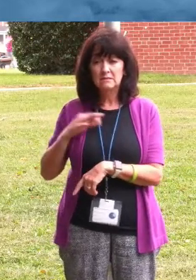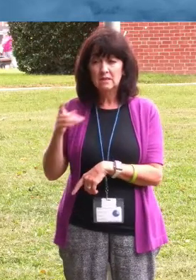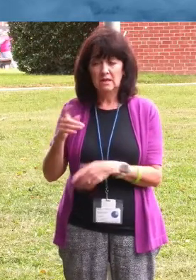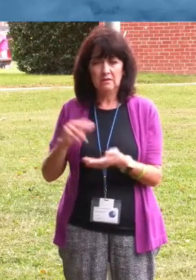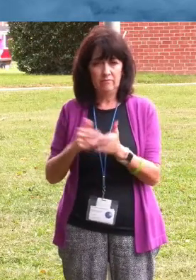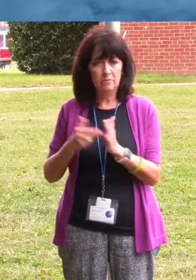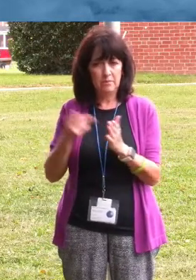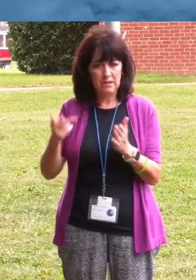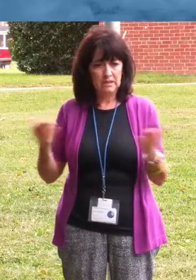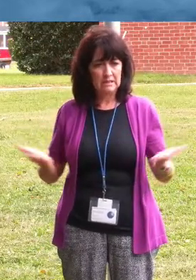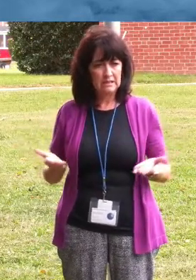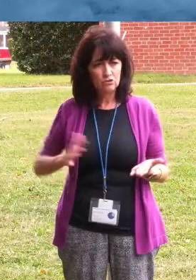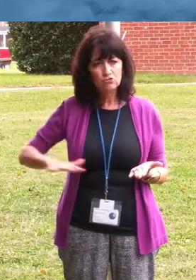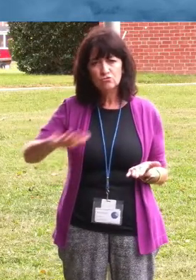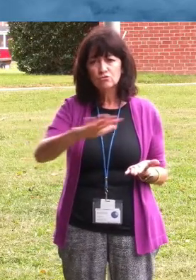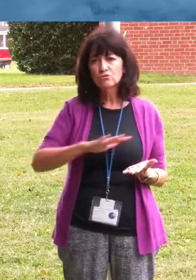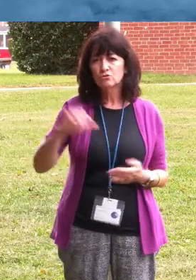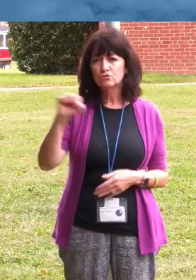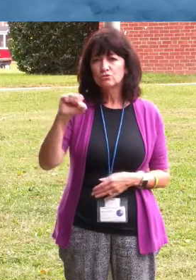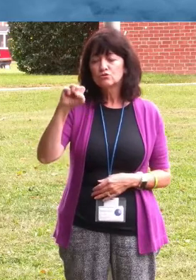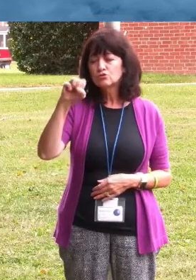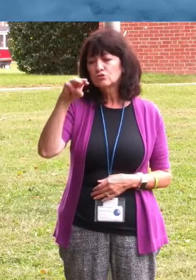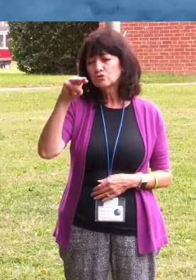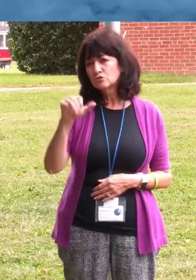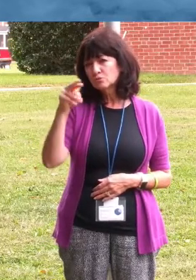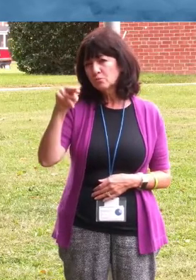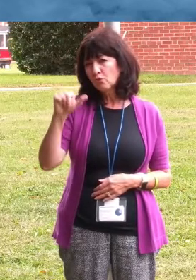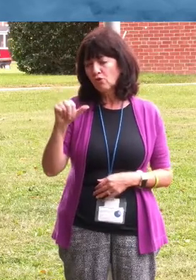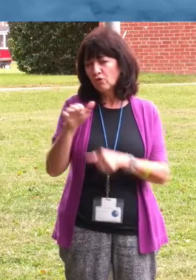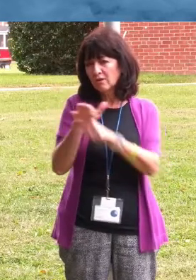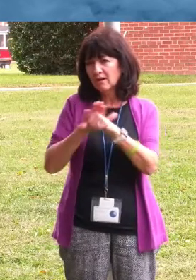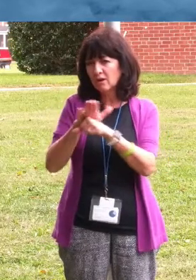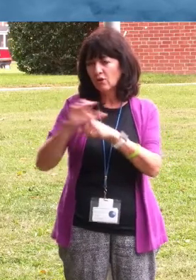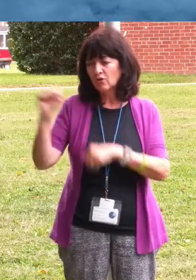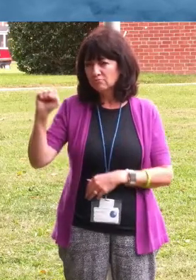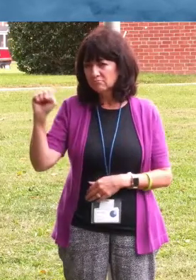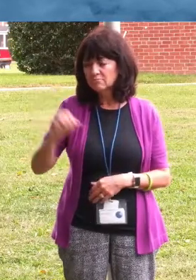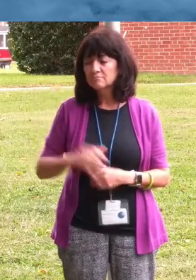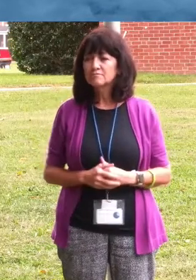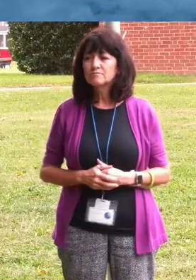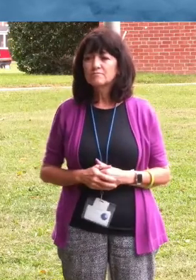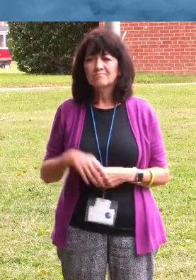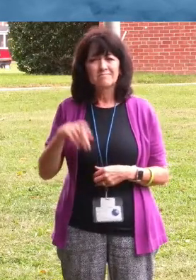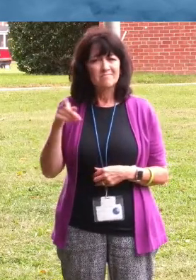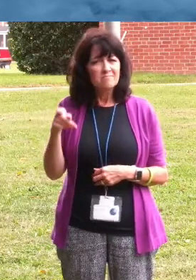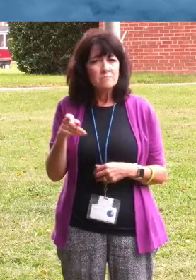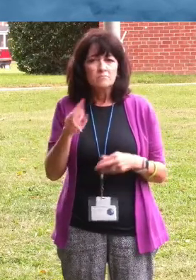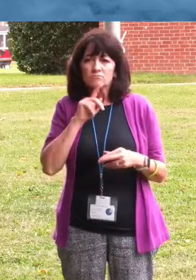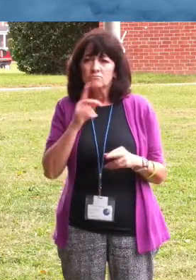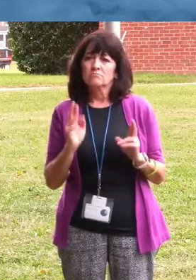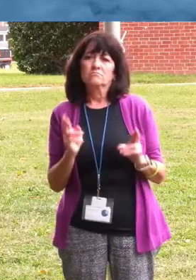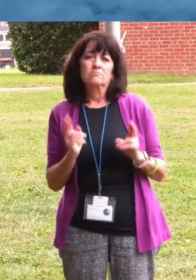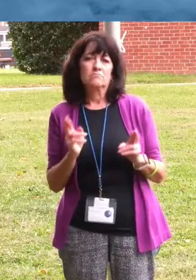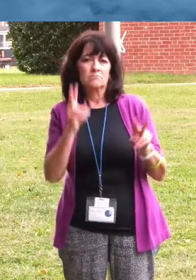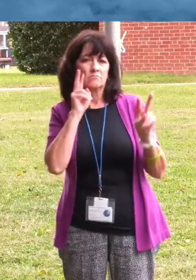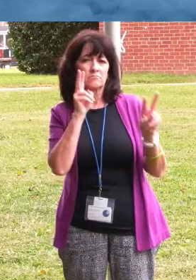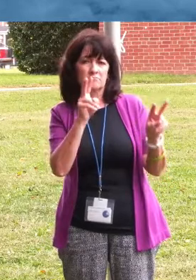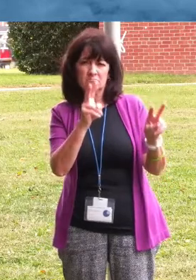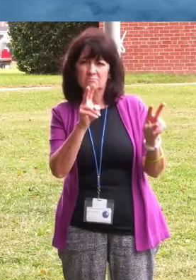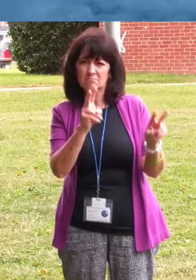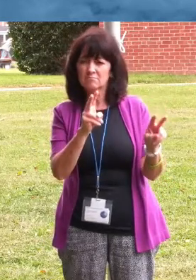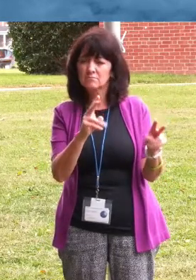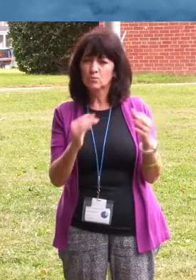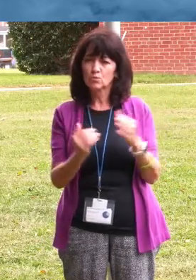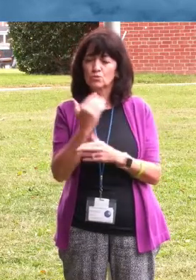greater Smyrna area, their commitment to building a new nursing facility and other